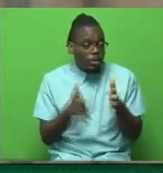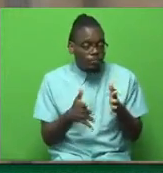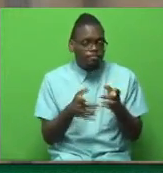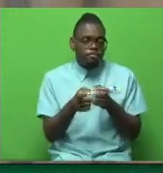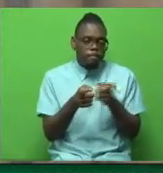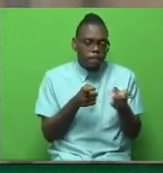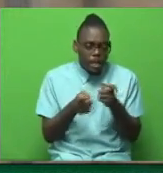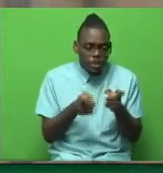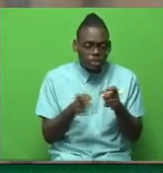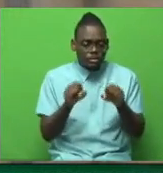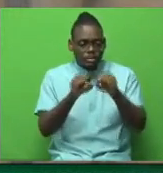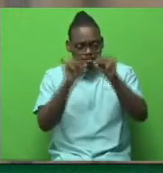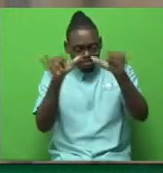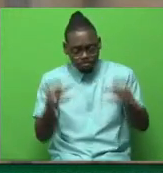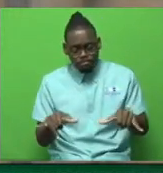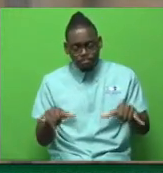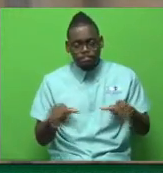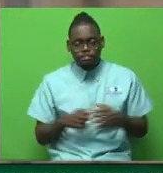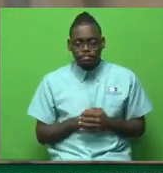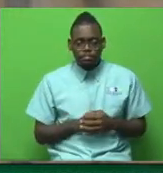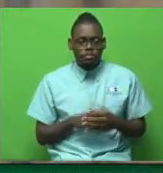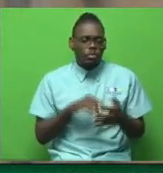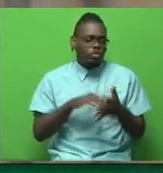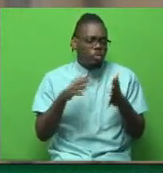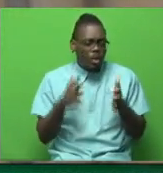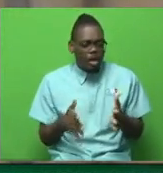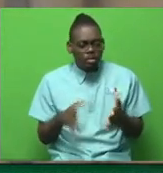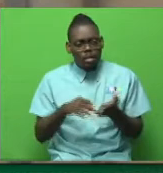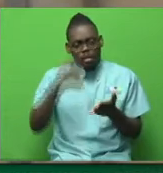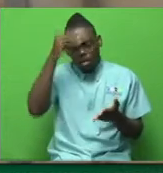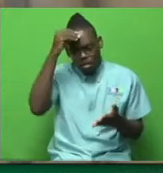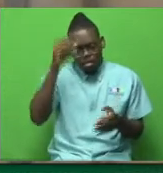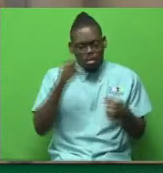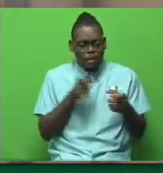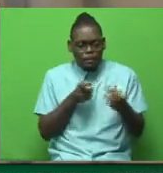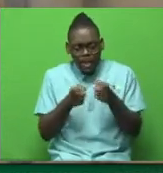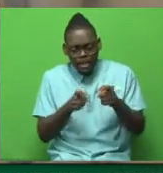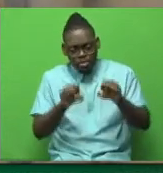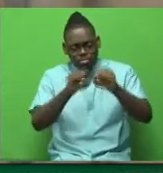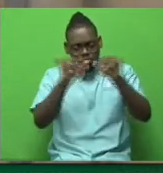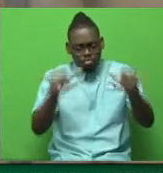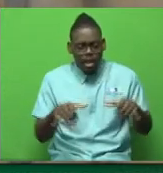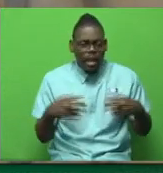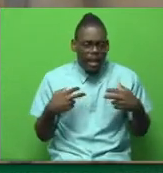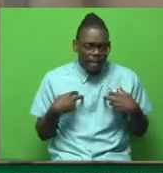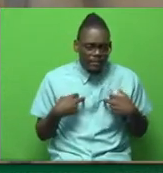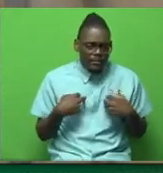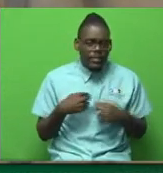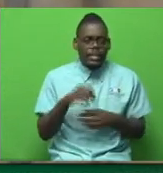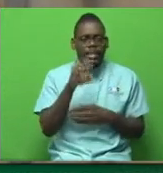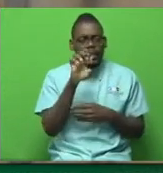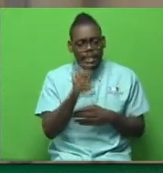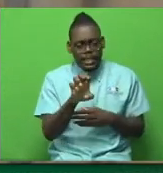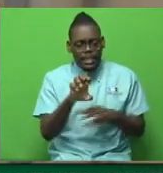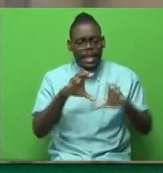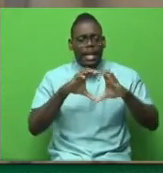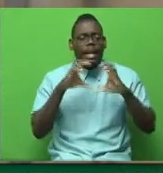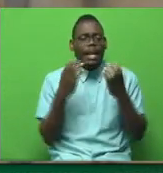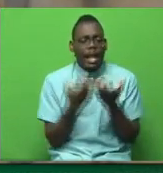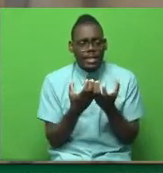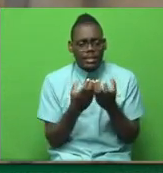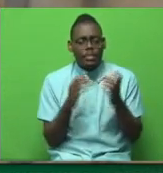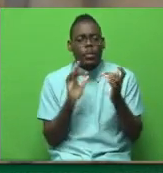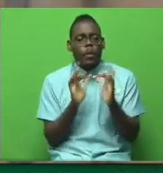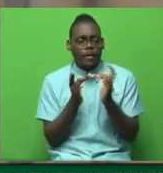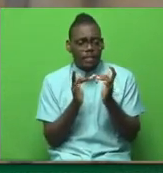the student learning management system where you have now the e-classrooms being created all of these things will encourage in our